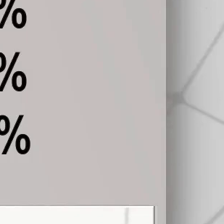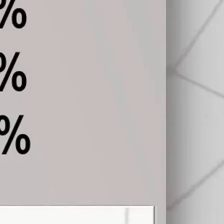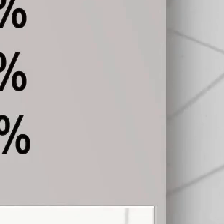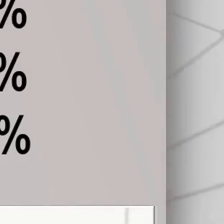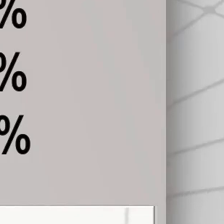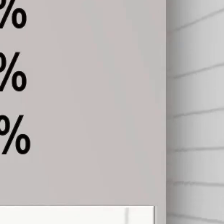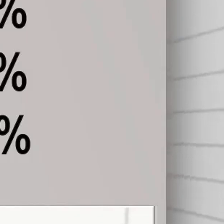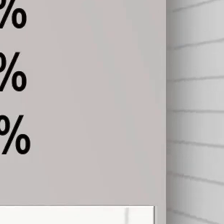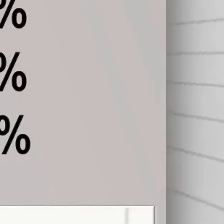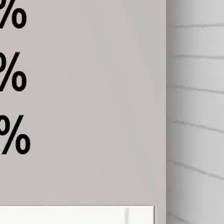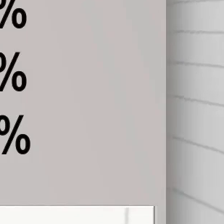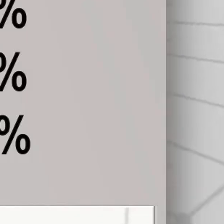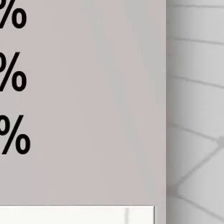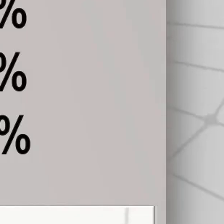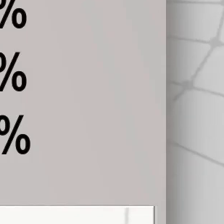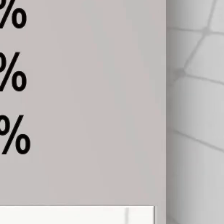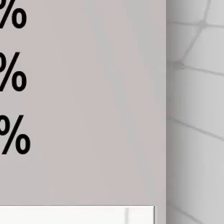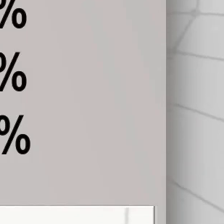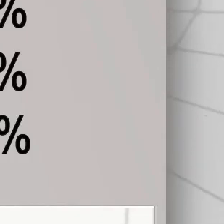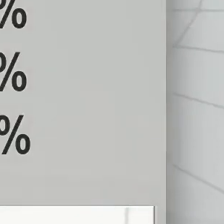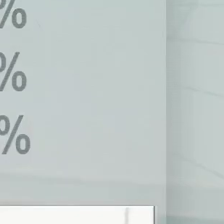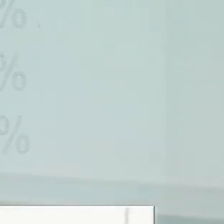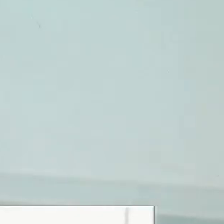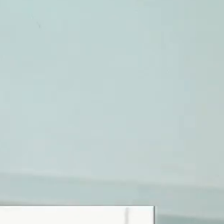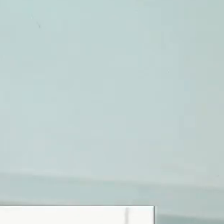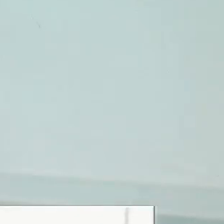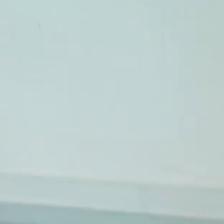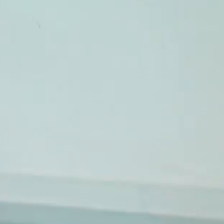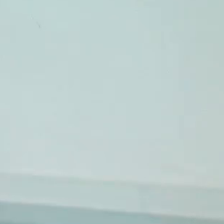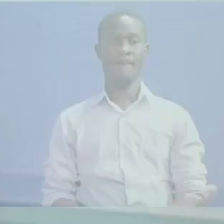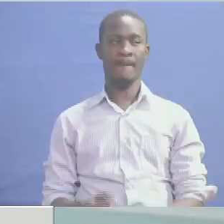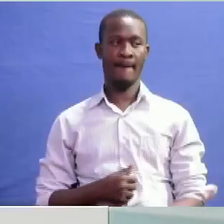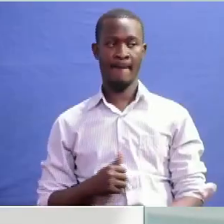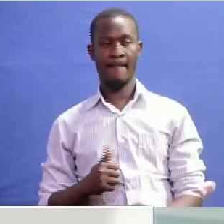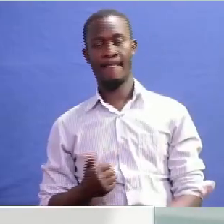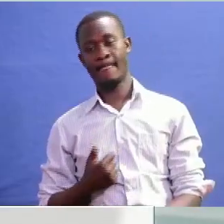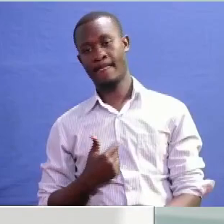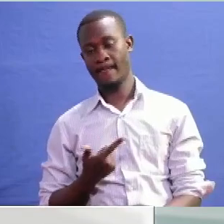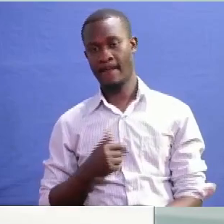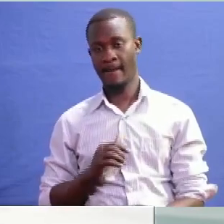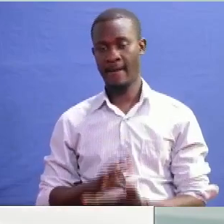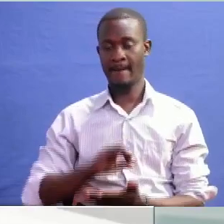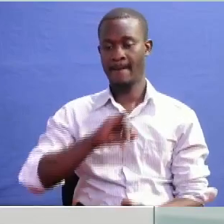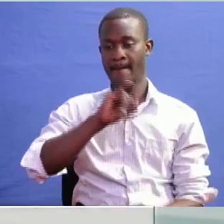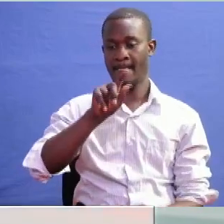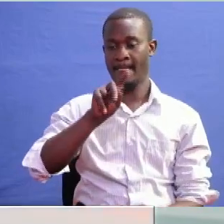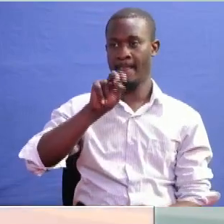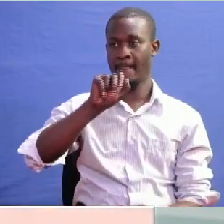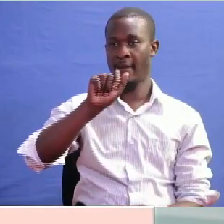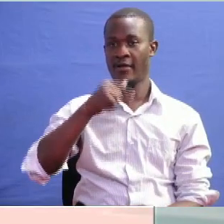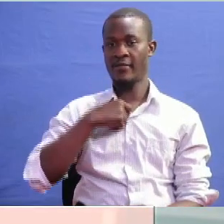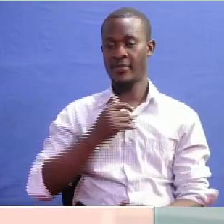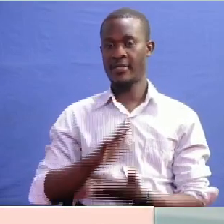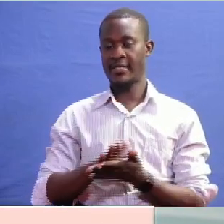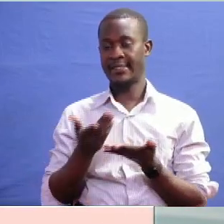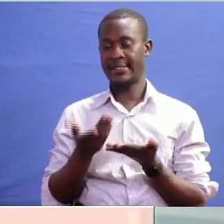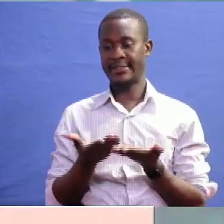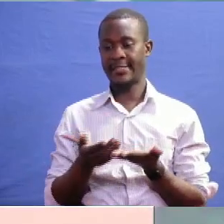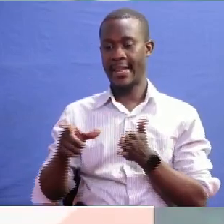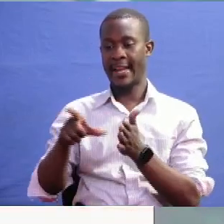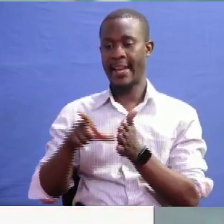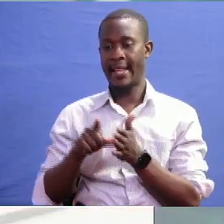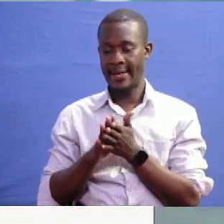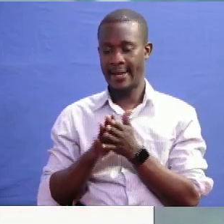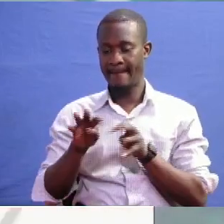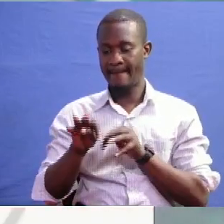course, who is best to tell us this and break it down to us other than Joseph Ndegwa? This is the lending manager